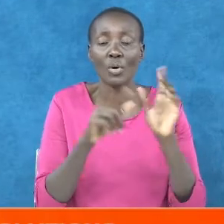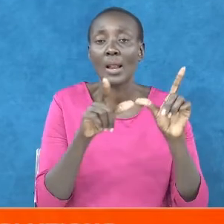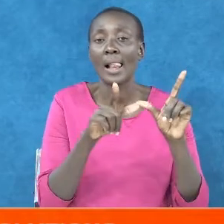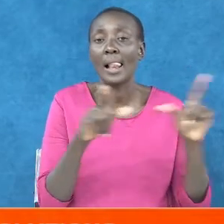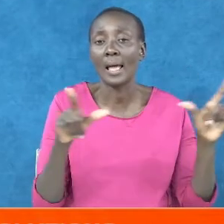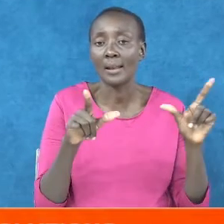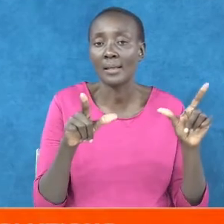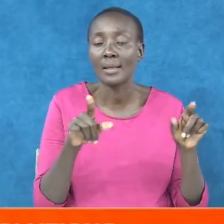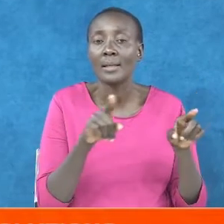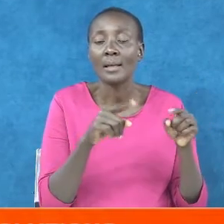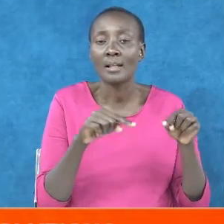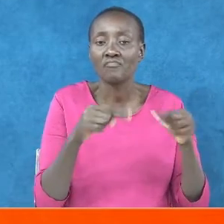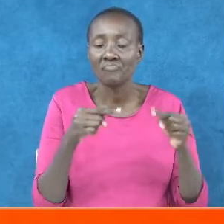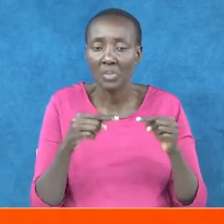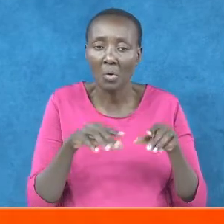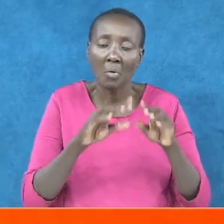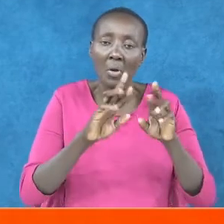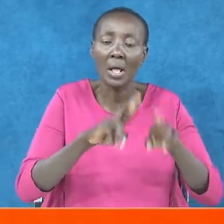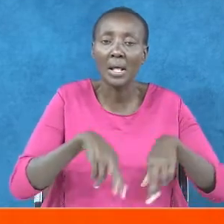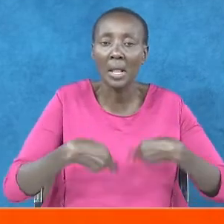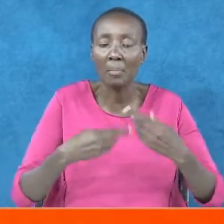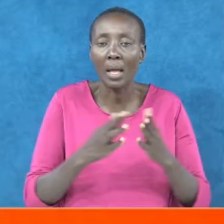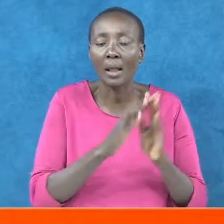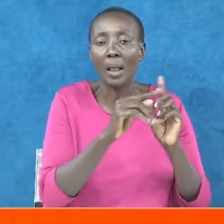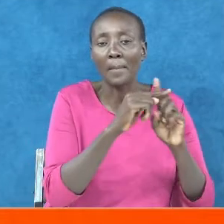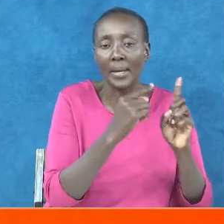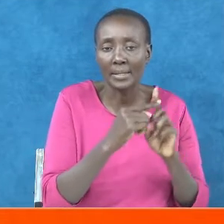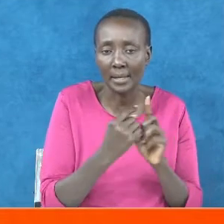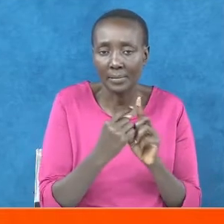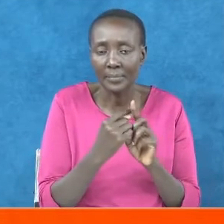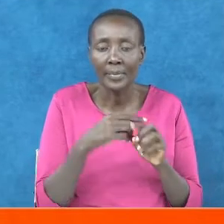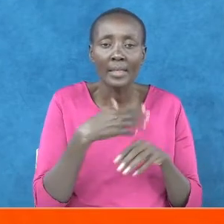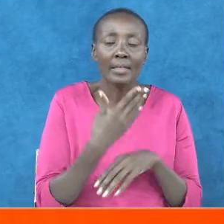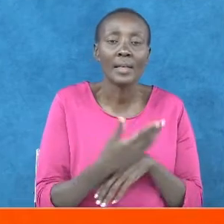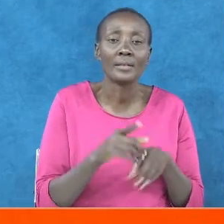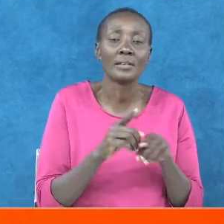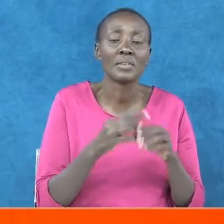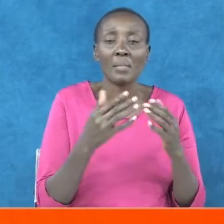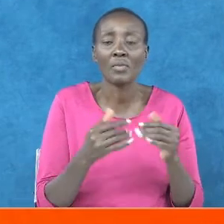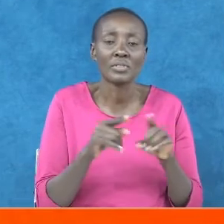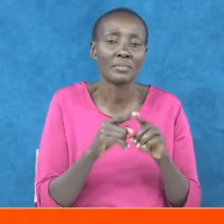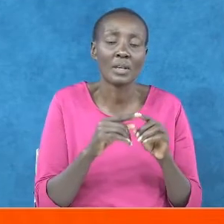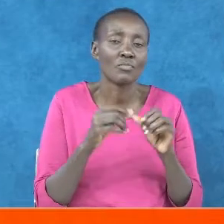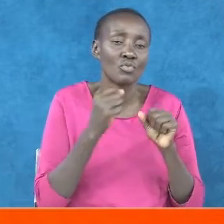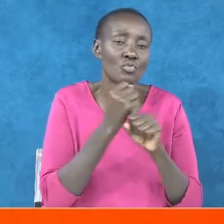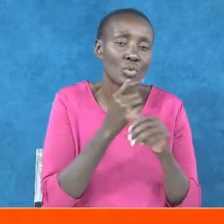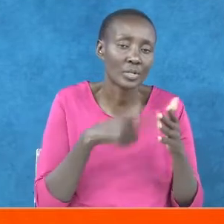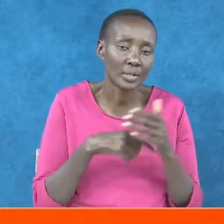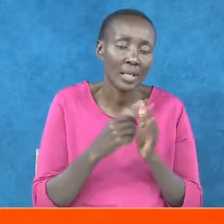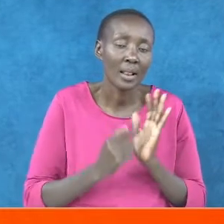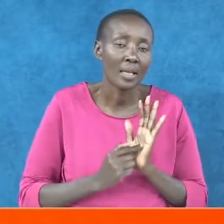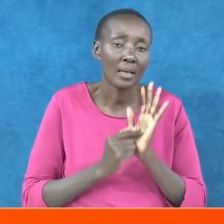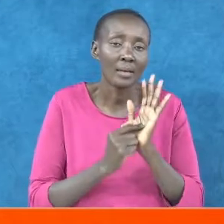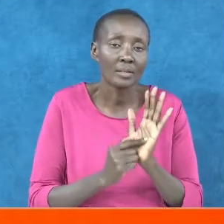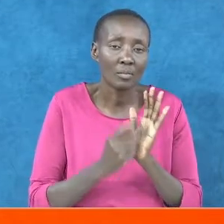even things such as rape and murder, and how alternative dispute resolution then relates to such things. So for example,